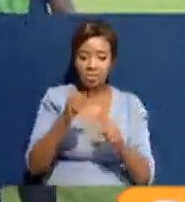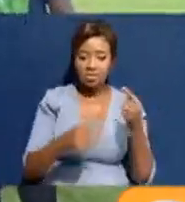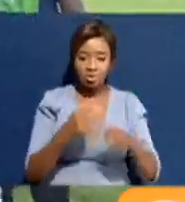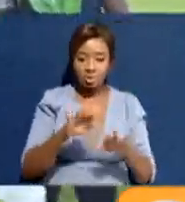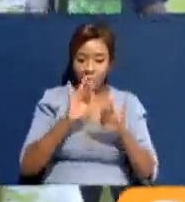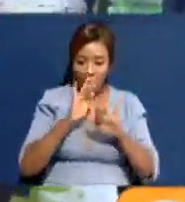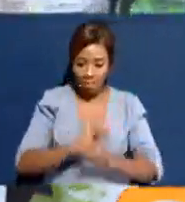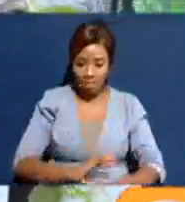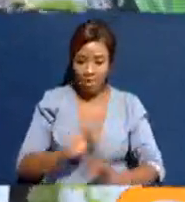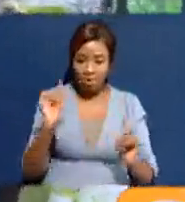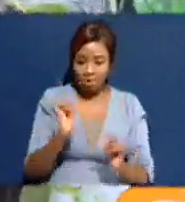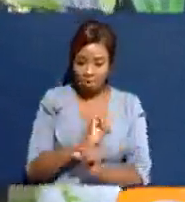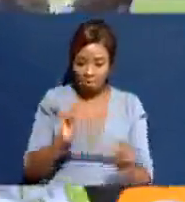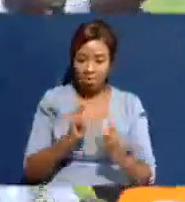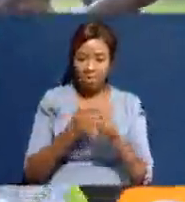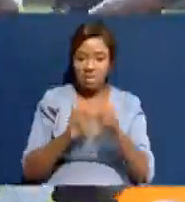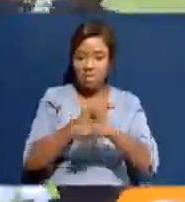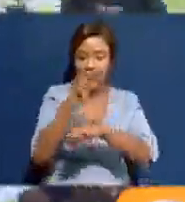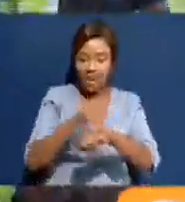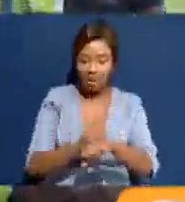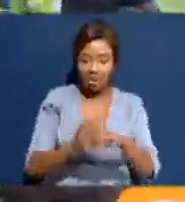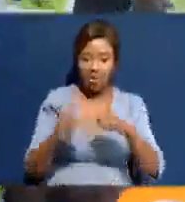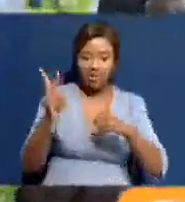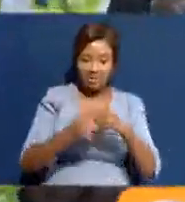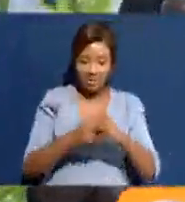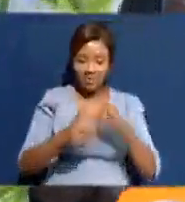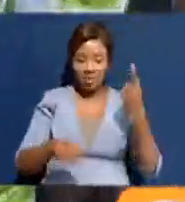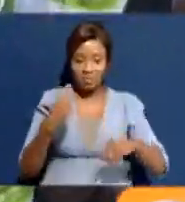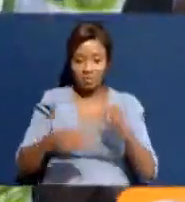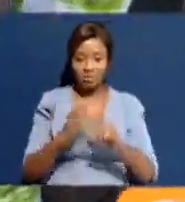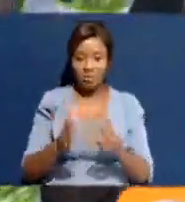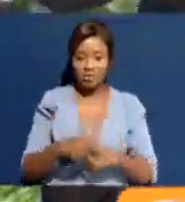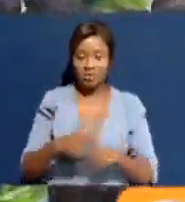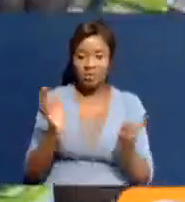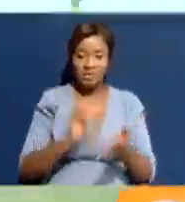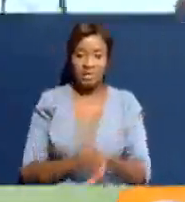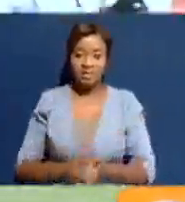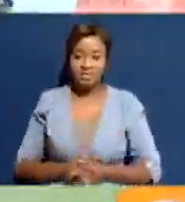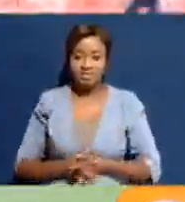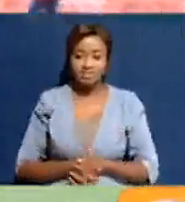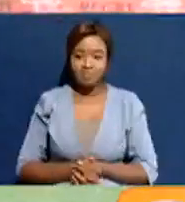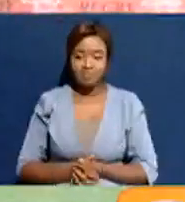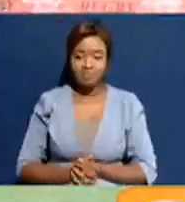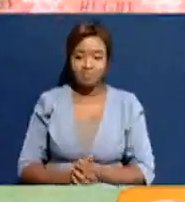short break before the National Sevens rugby season starts in June with the first tournament in Eldoret.